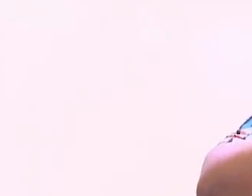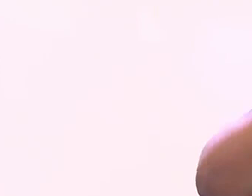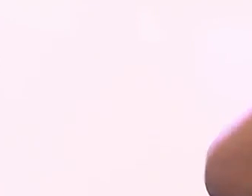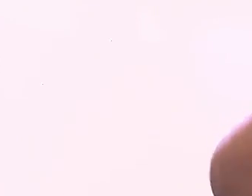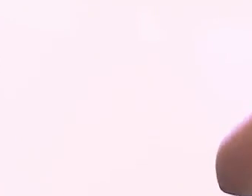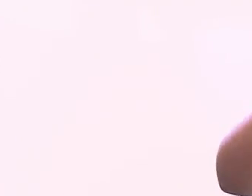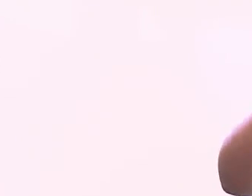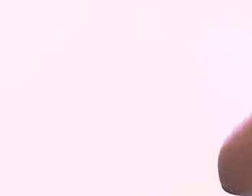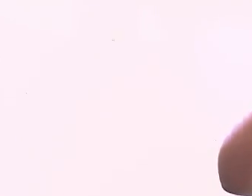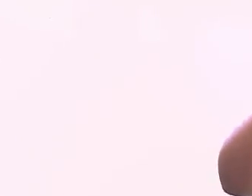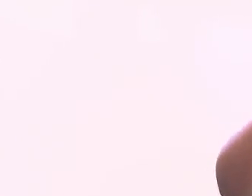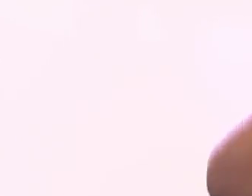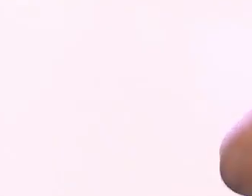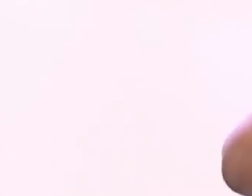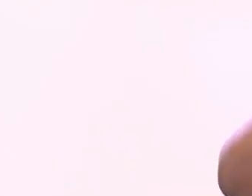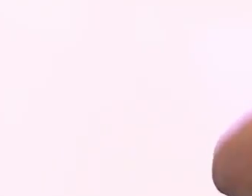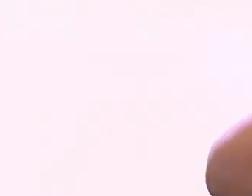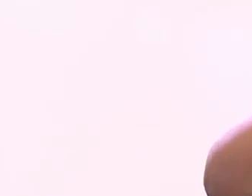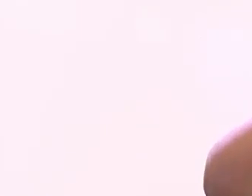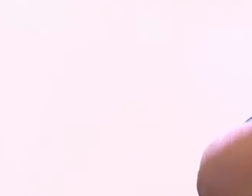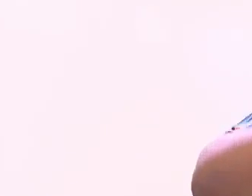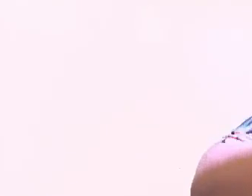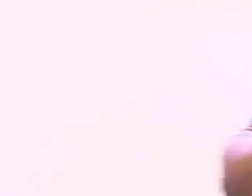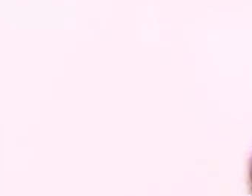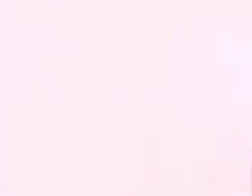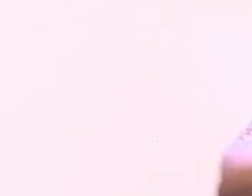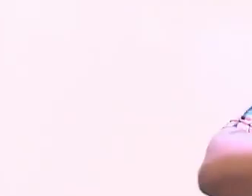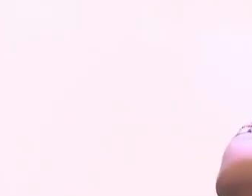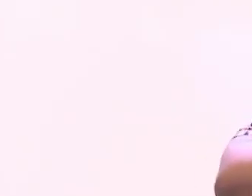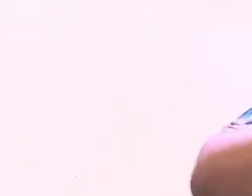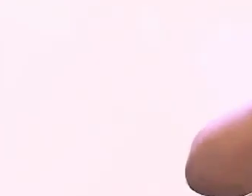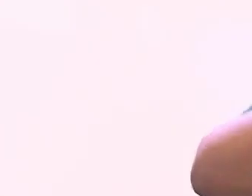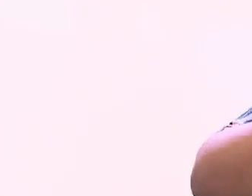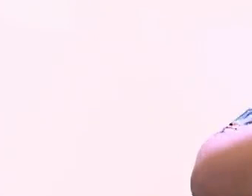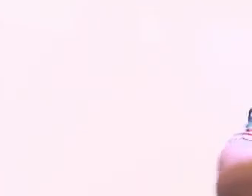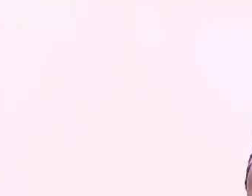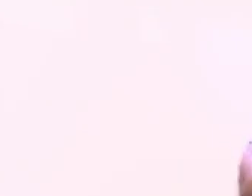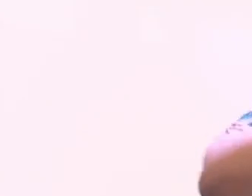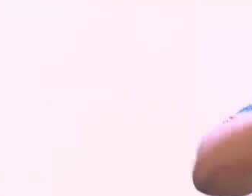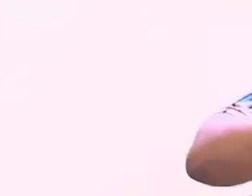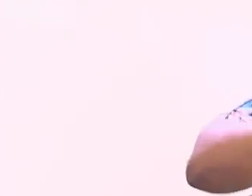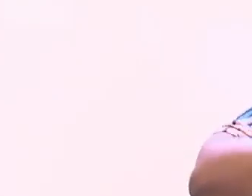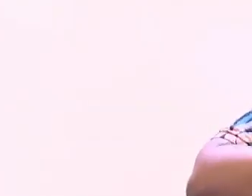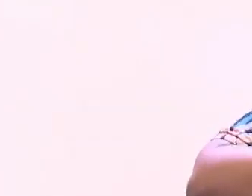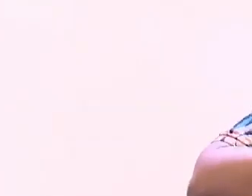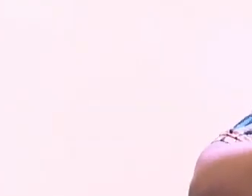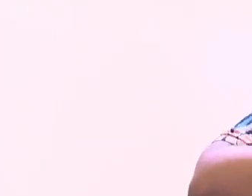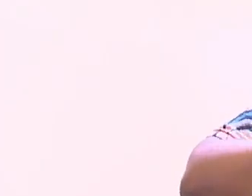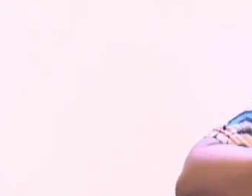inclusion for EMEA at Google. He's leading in the